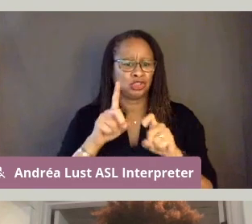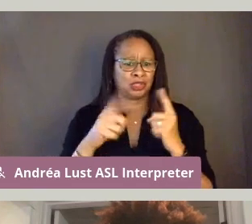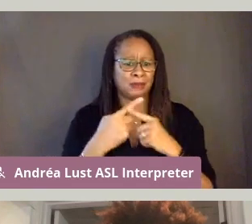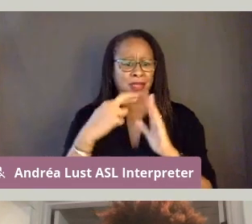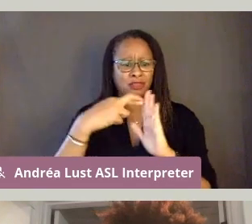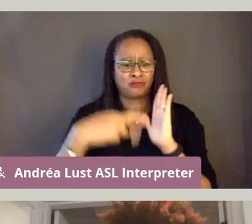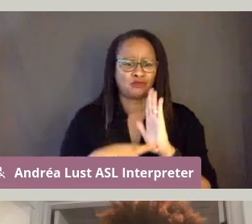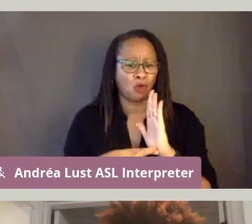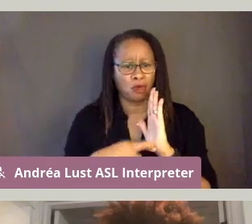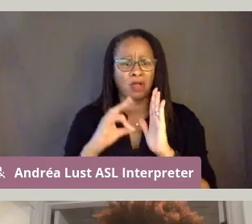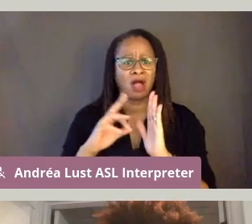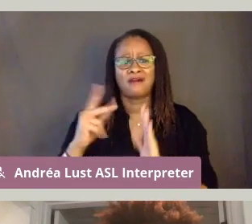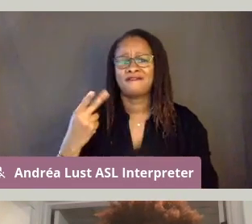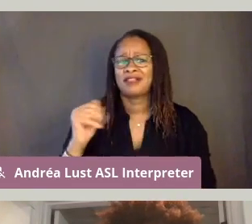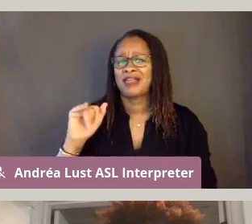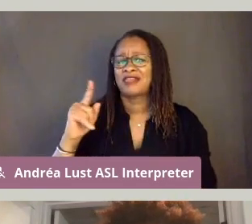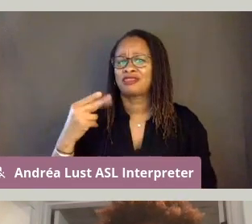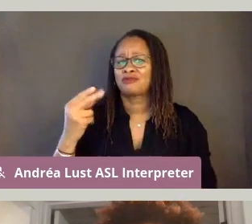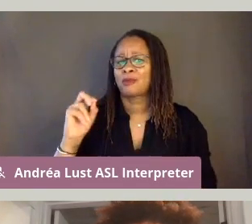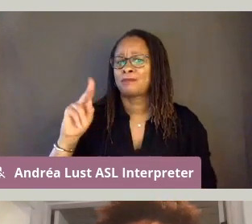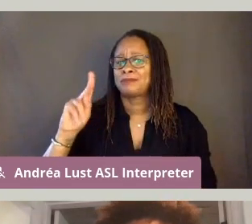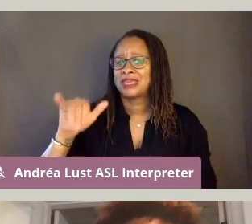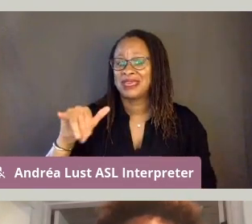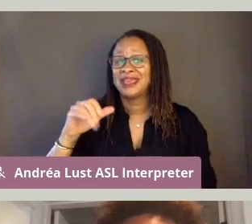of philanthropy in the landscape?